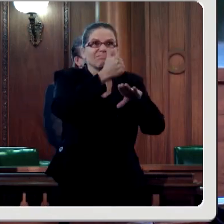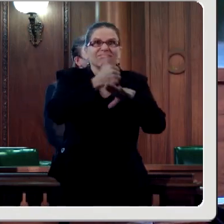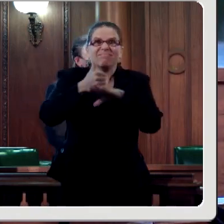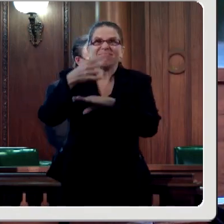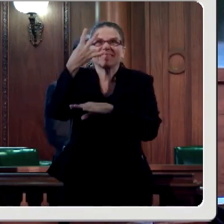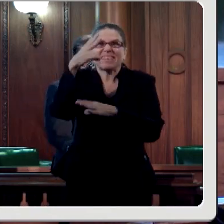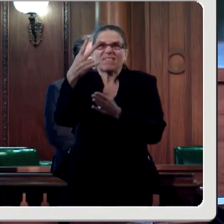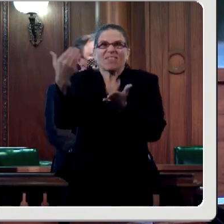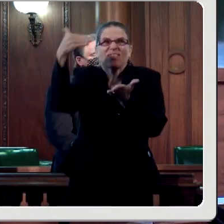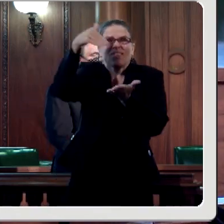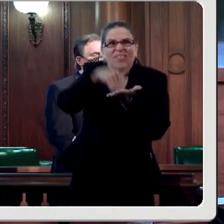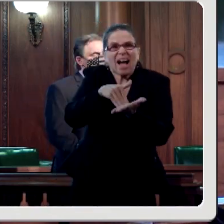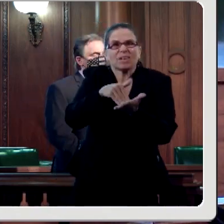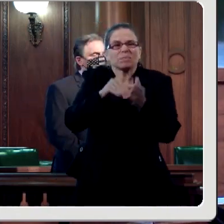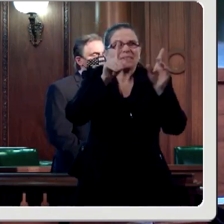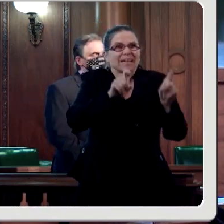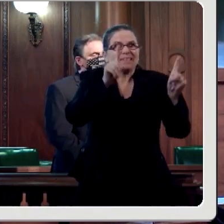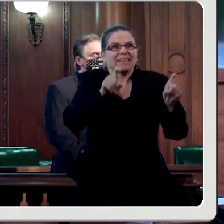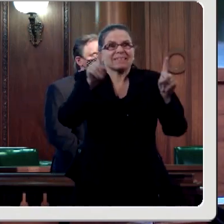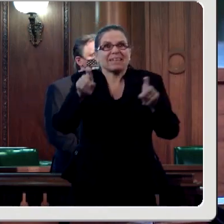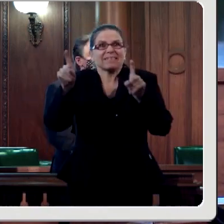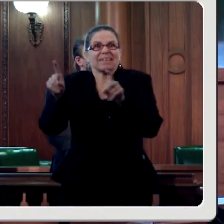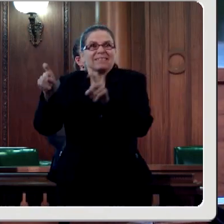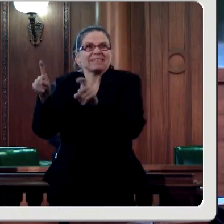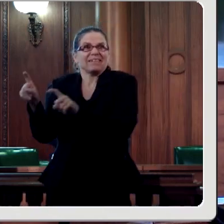17,310 individuals. Of that,